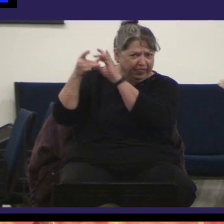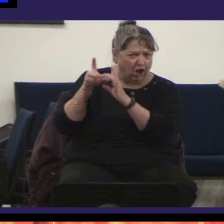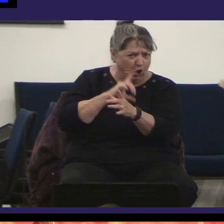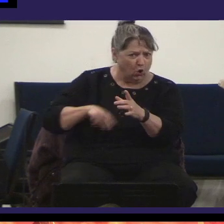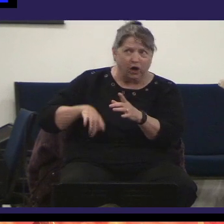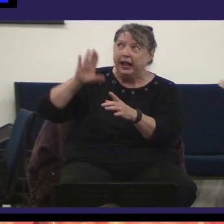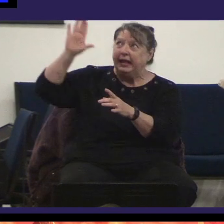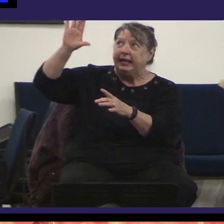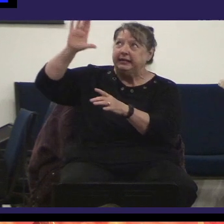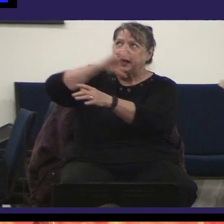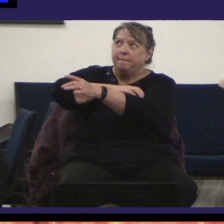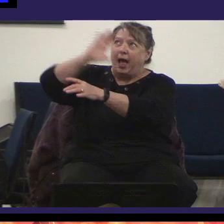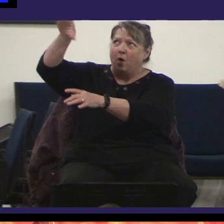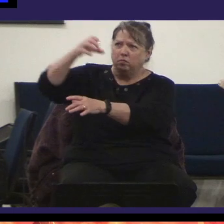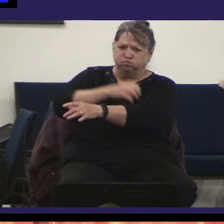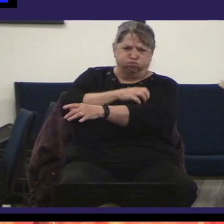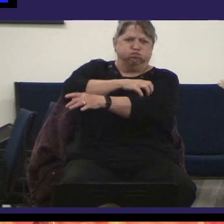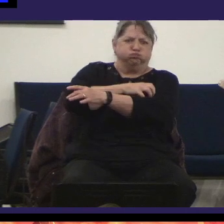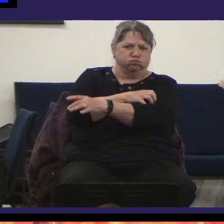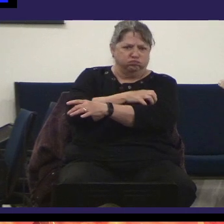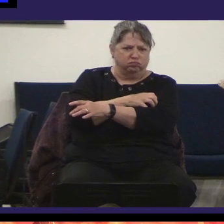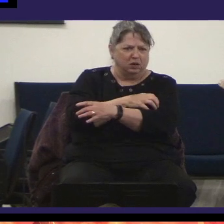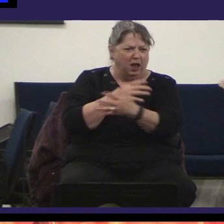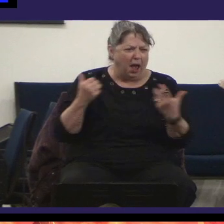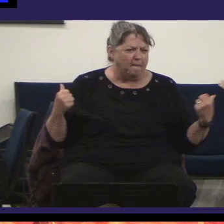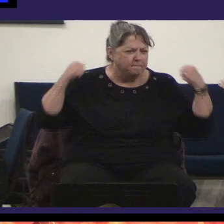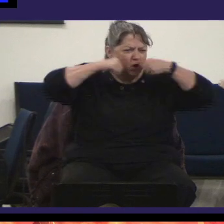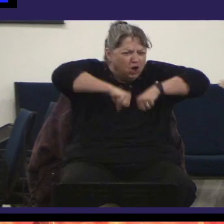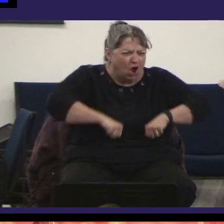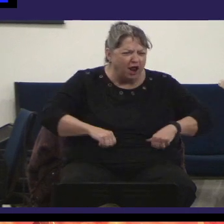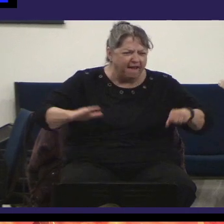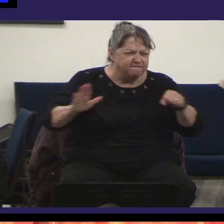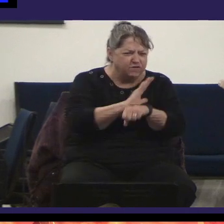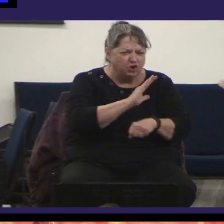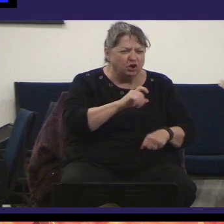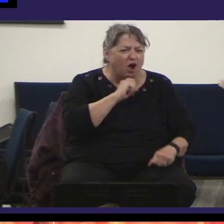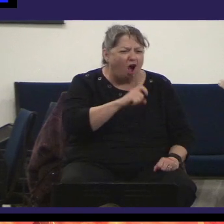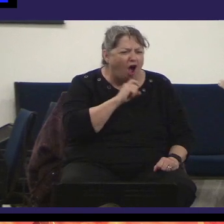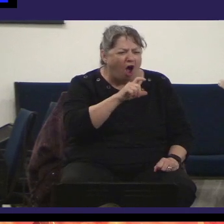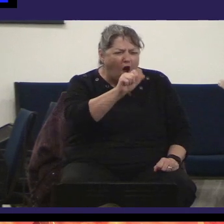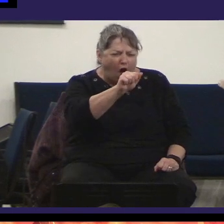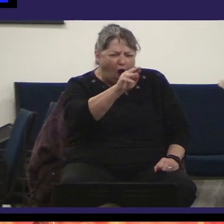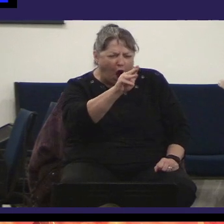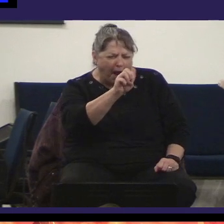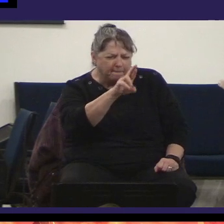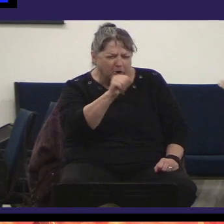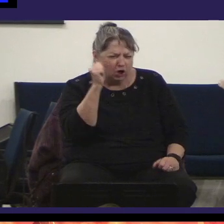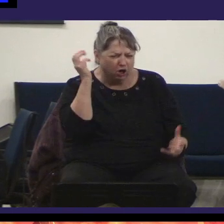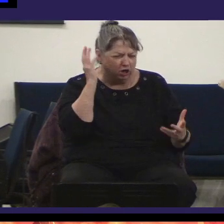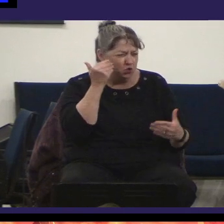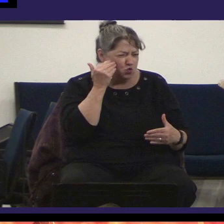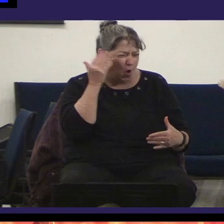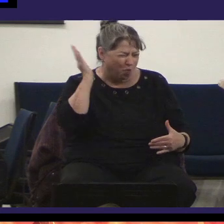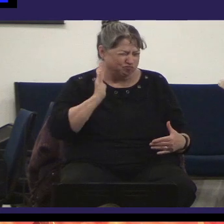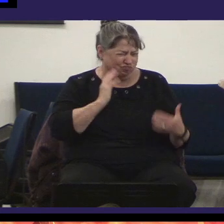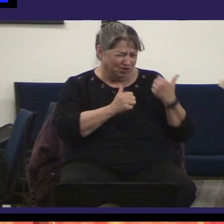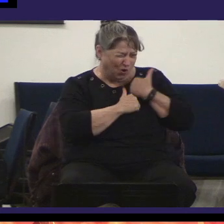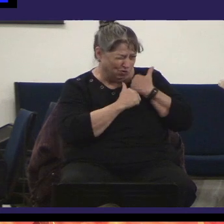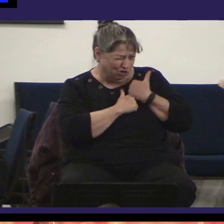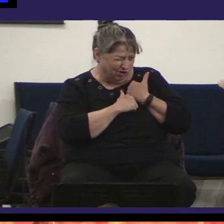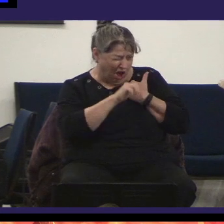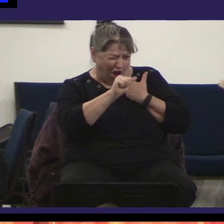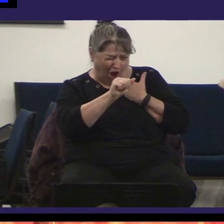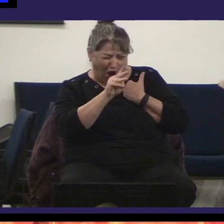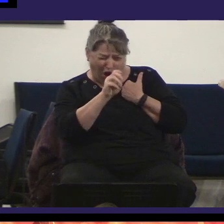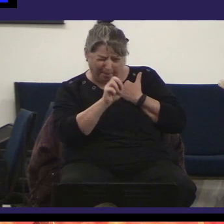power. Put on the full armor of God so that you can take your stand against the devil's schemes. For